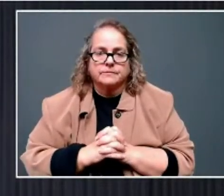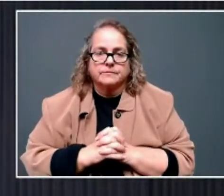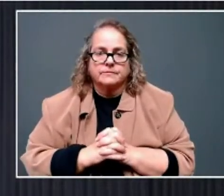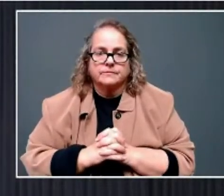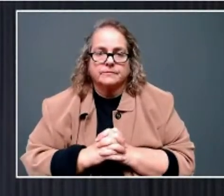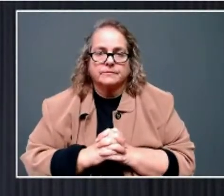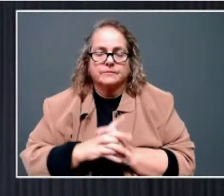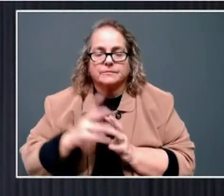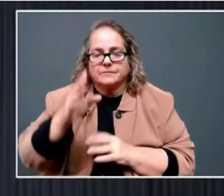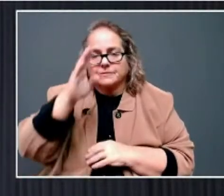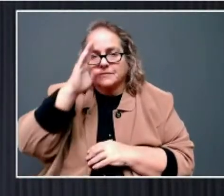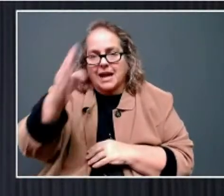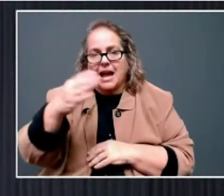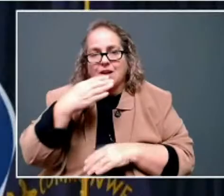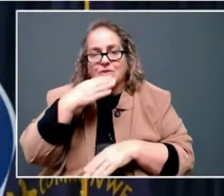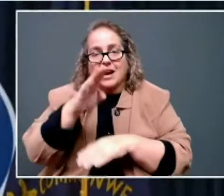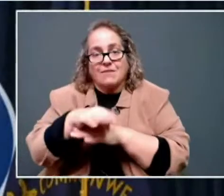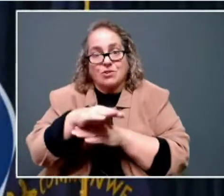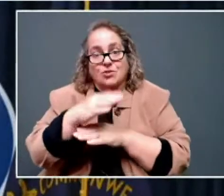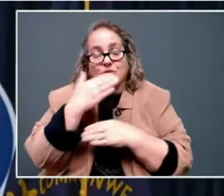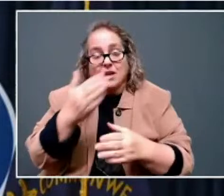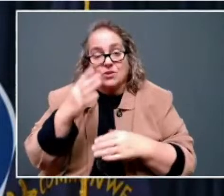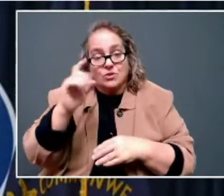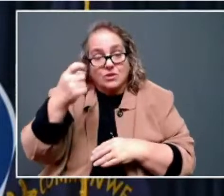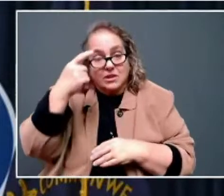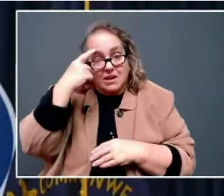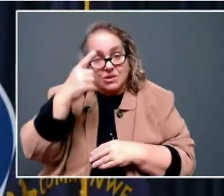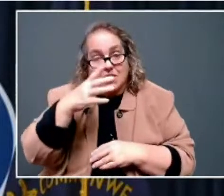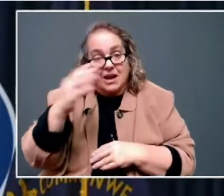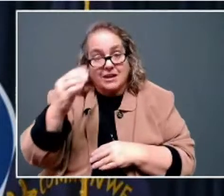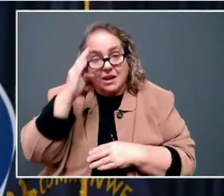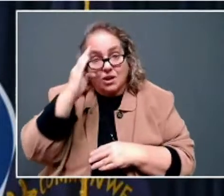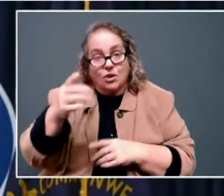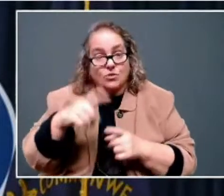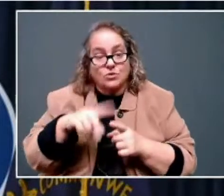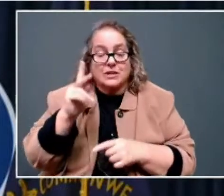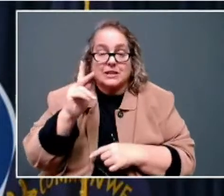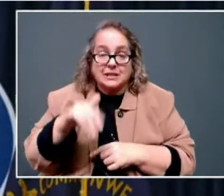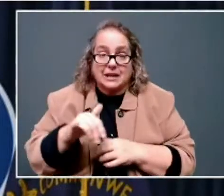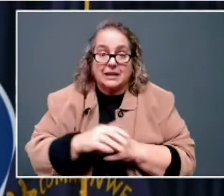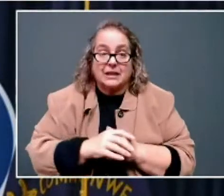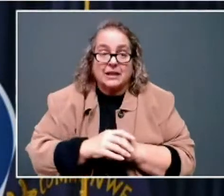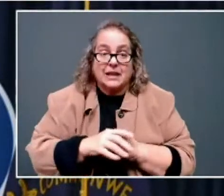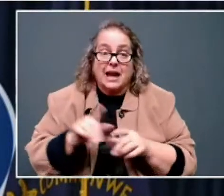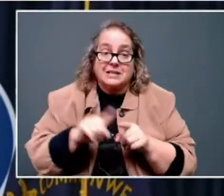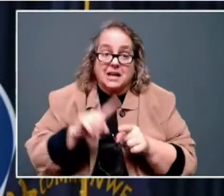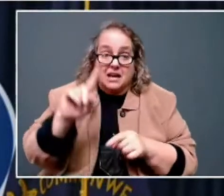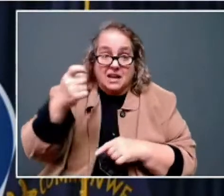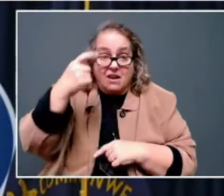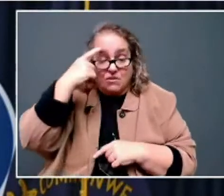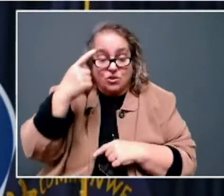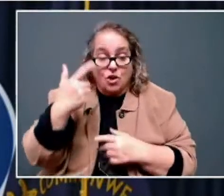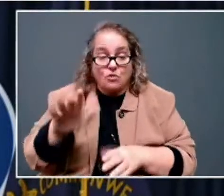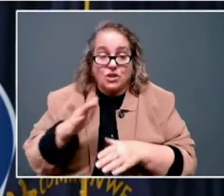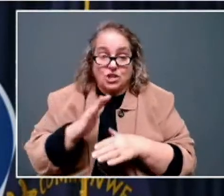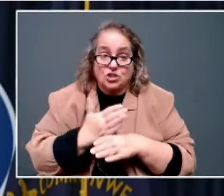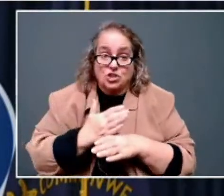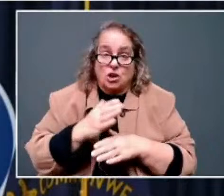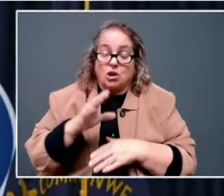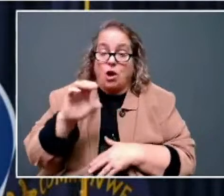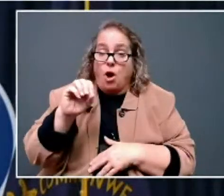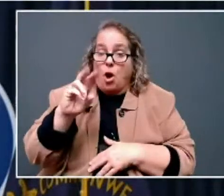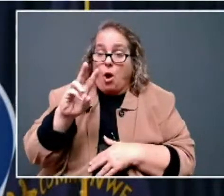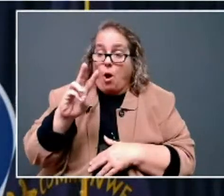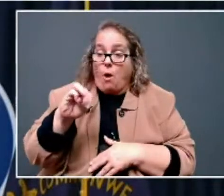Good afternoon. Thank you, Governor Beshear, and hello, Kentucky. As Governor Beshear has already shared, Omicron is setting